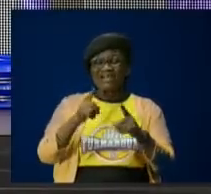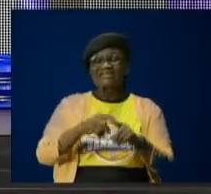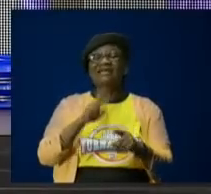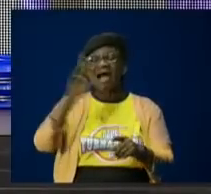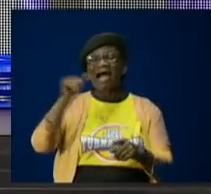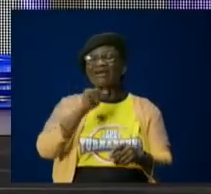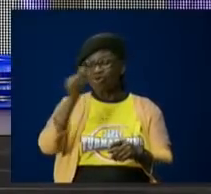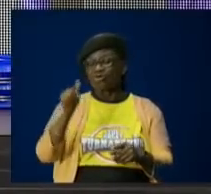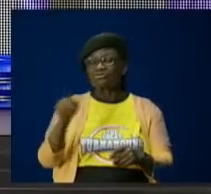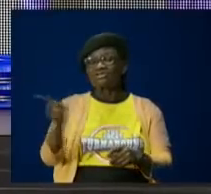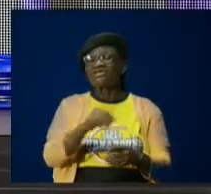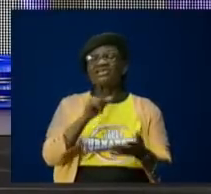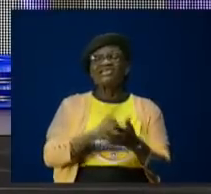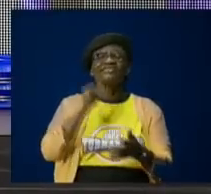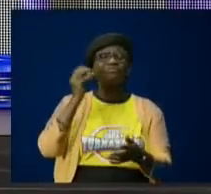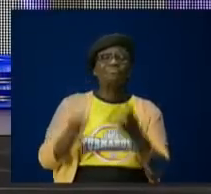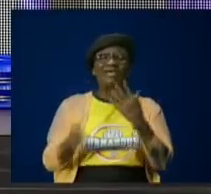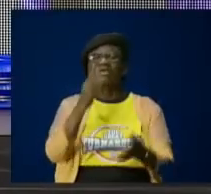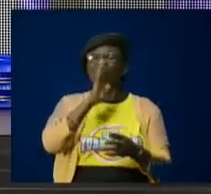Number